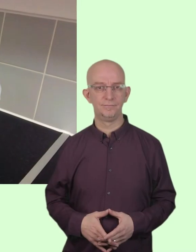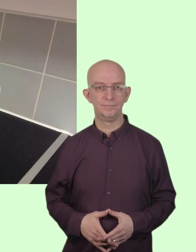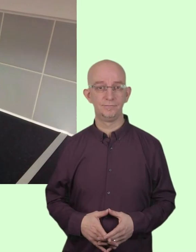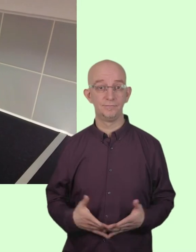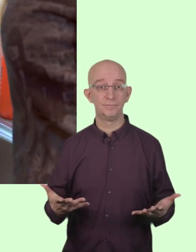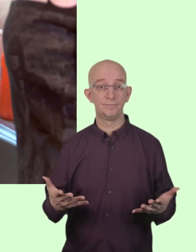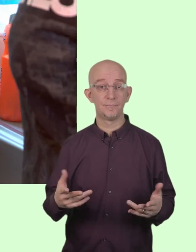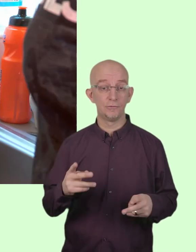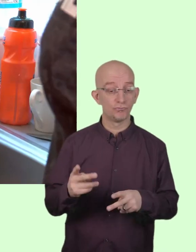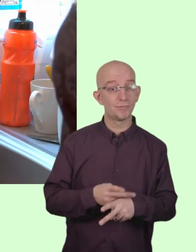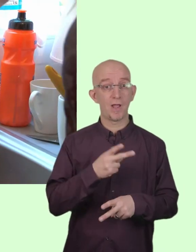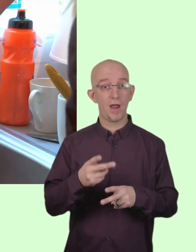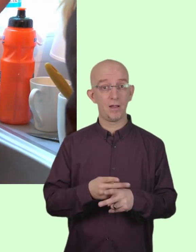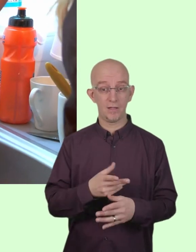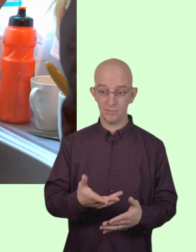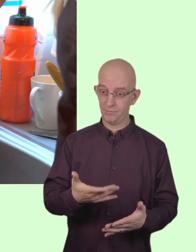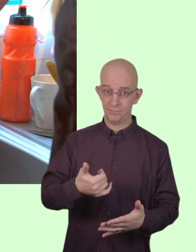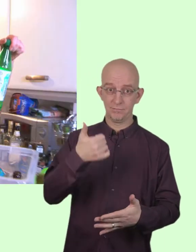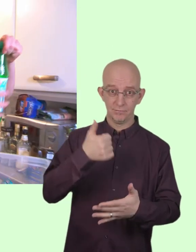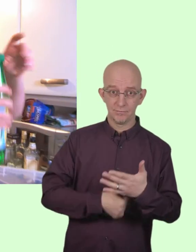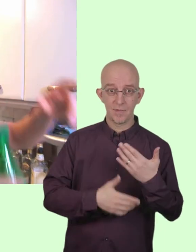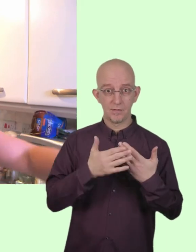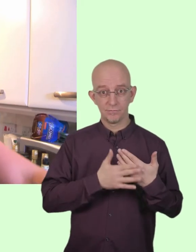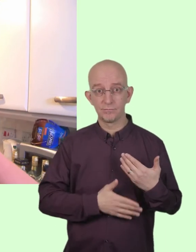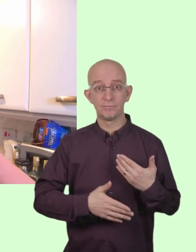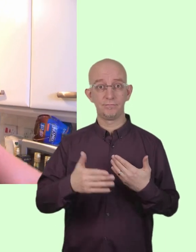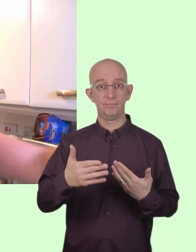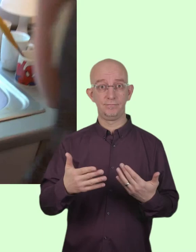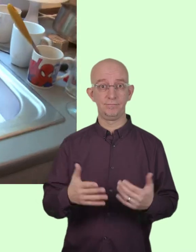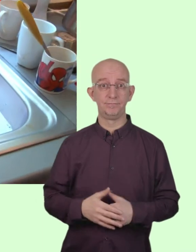And recycling was just the beginning.